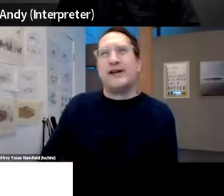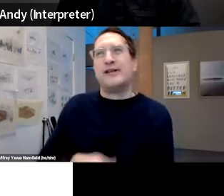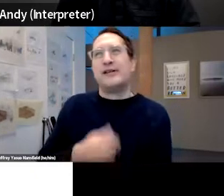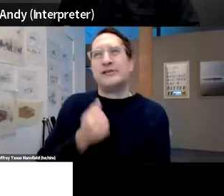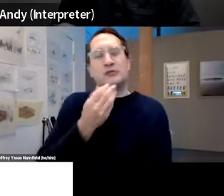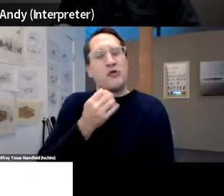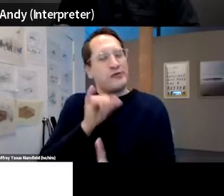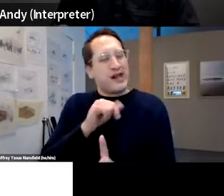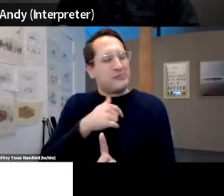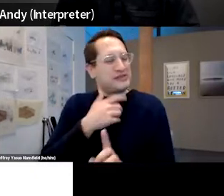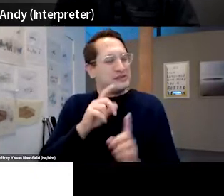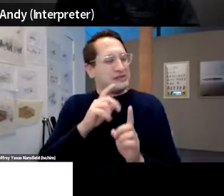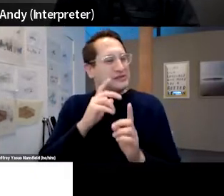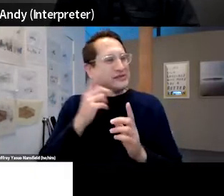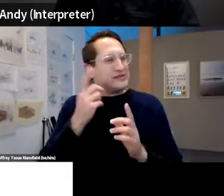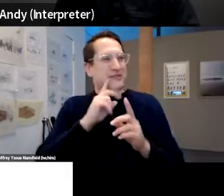and left into today.